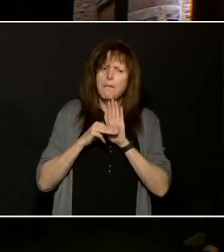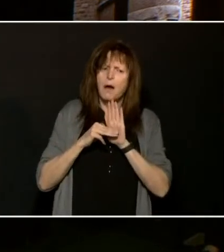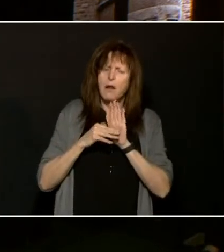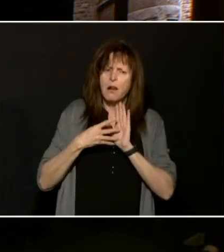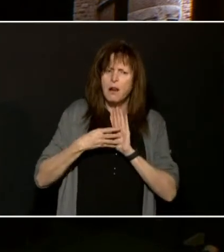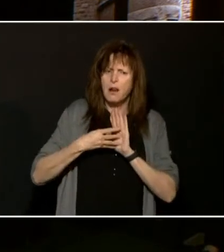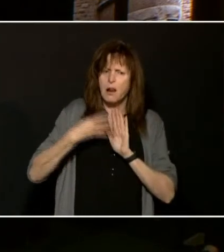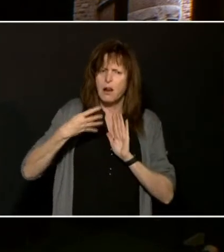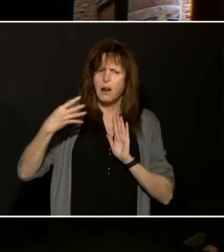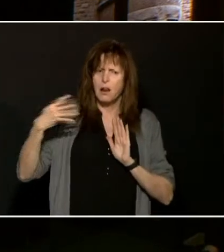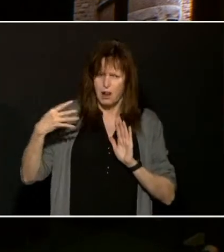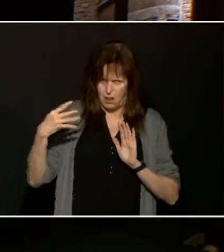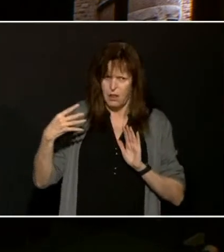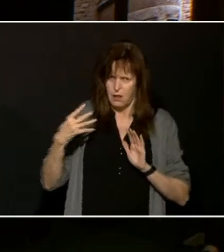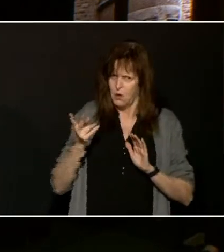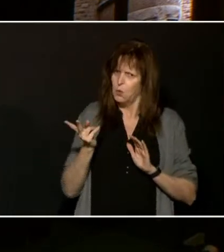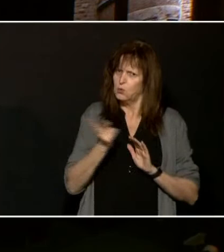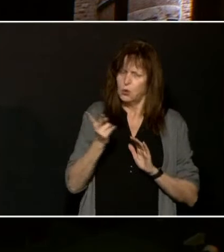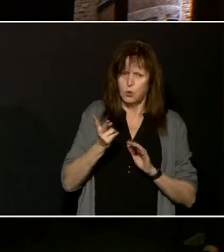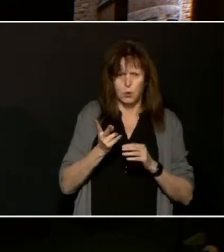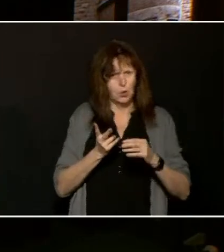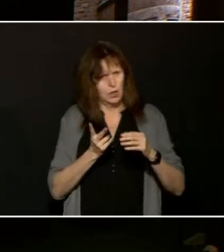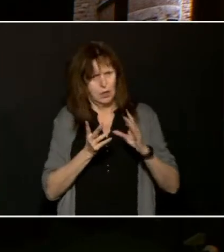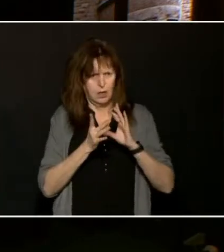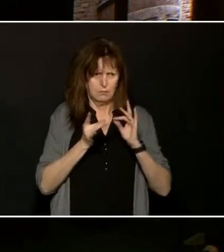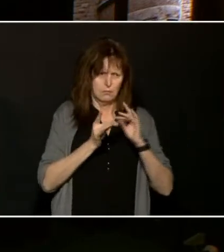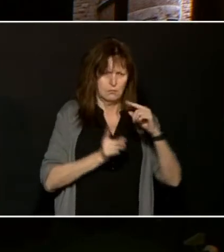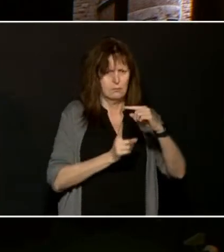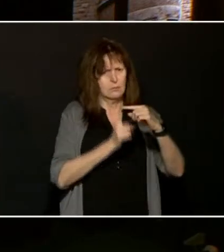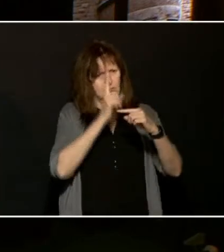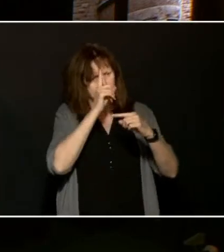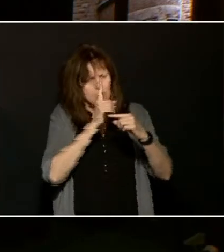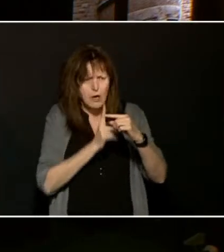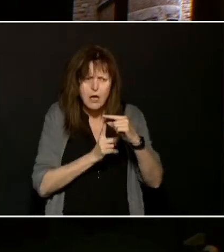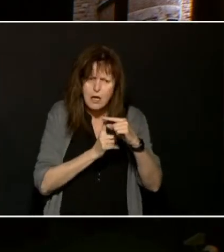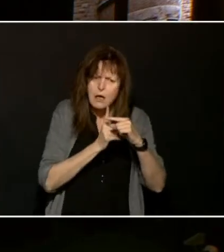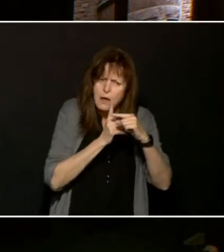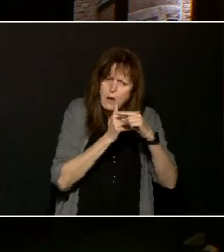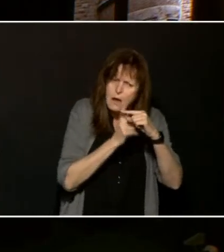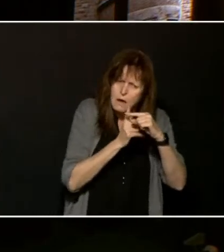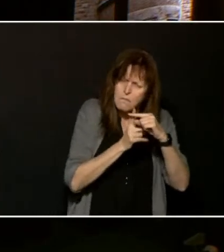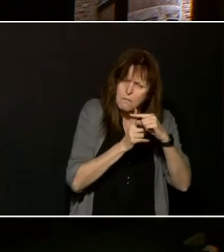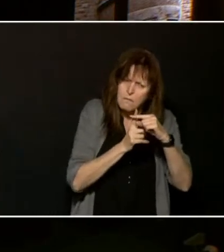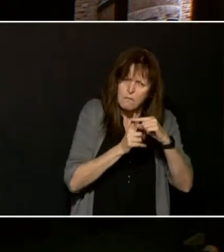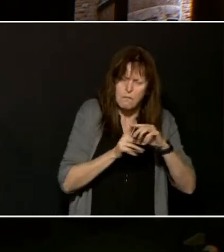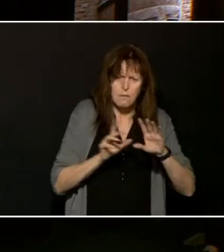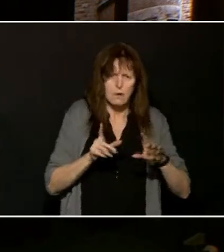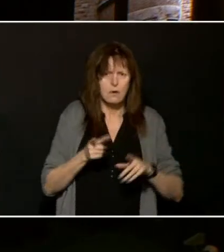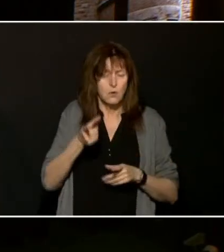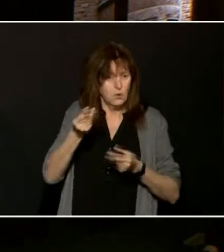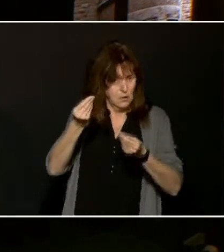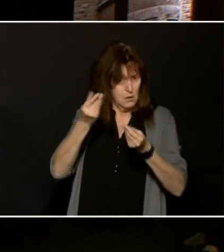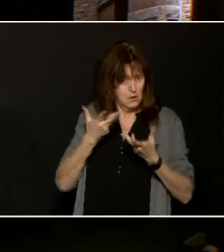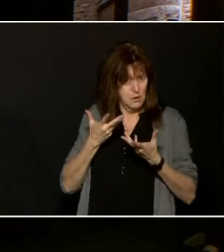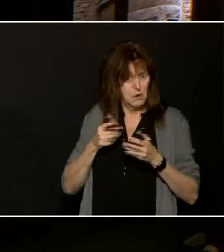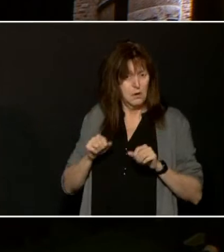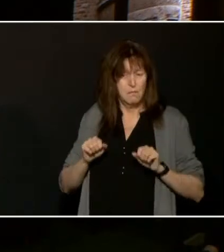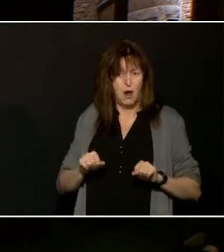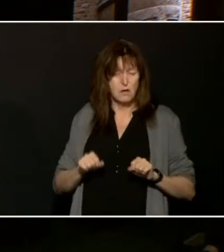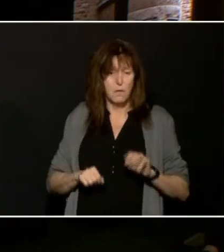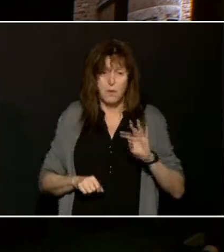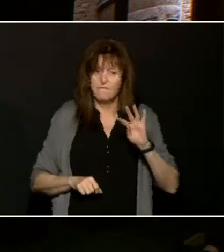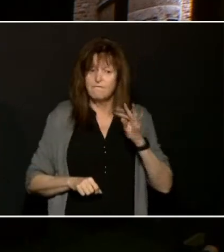cautiously optimistic, but you mentioned the possibility of a fourth wave. What is the biggest